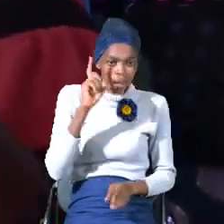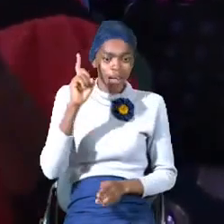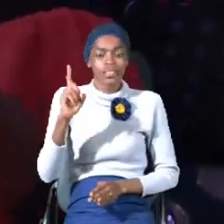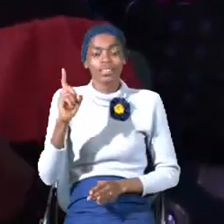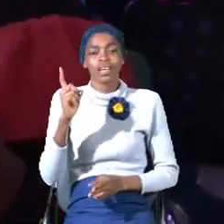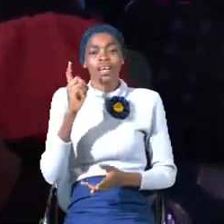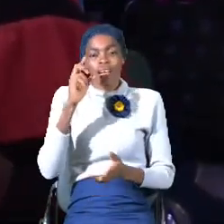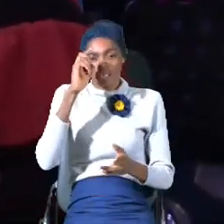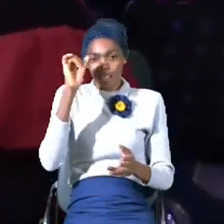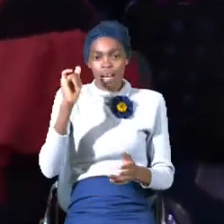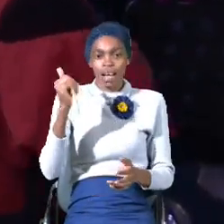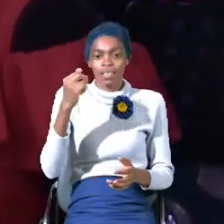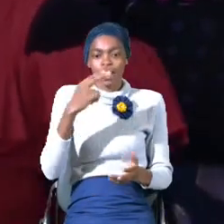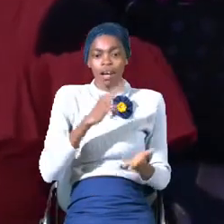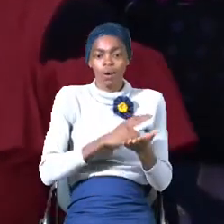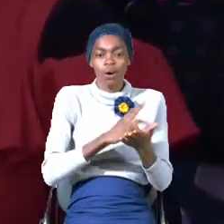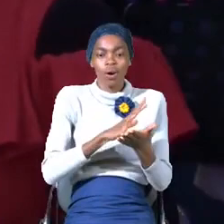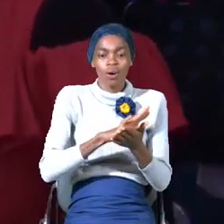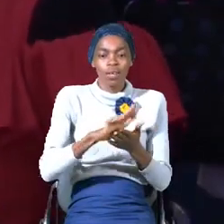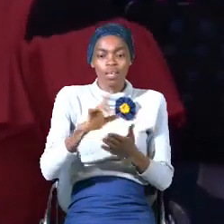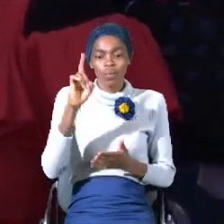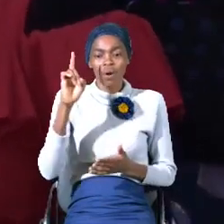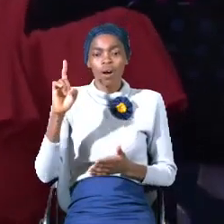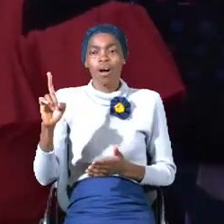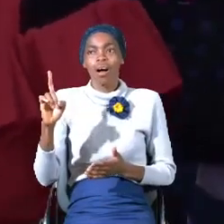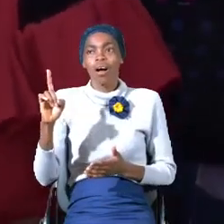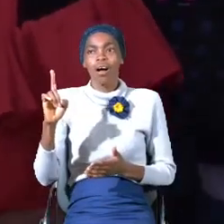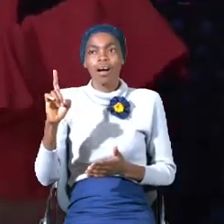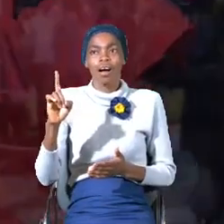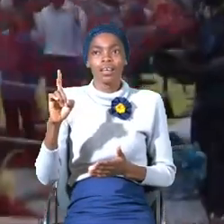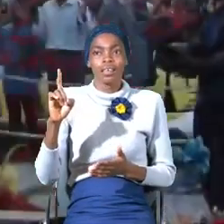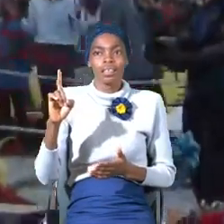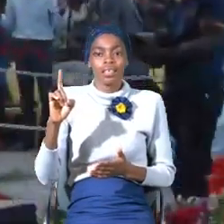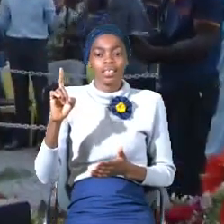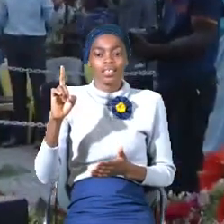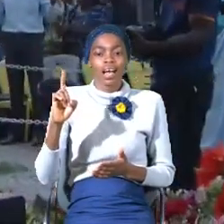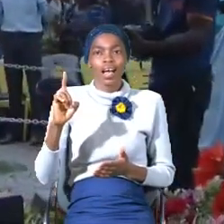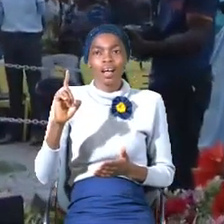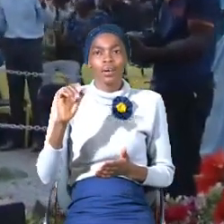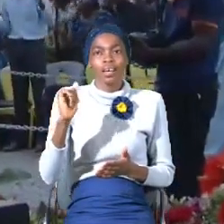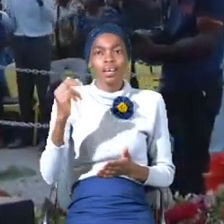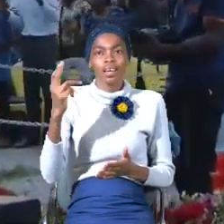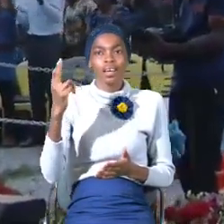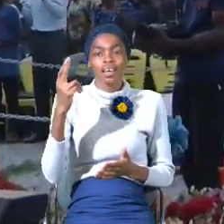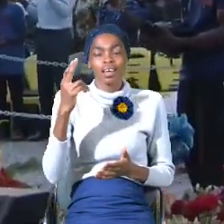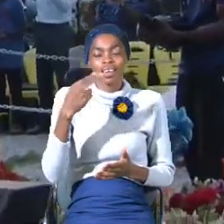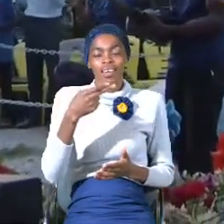Holy One. Yah the Holy One. You are Yahweh.